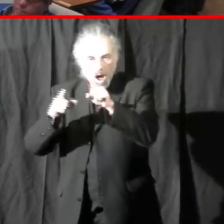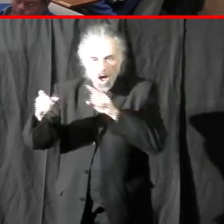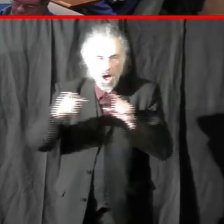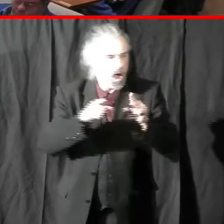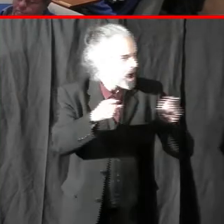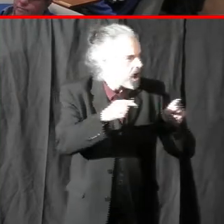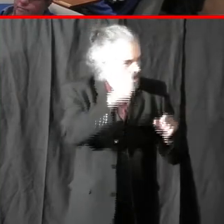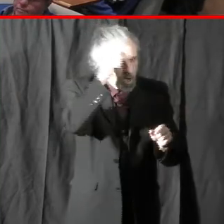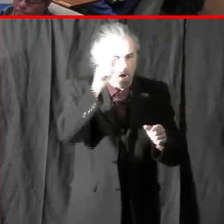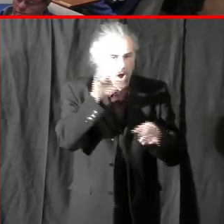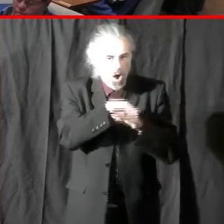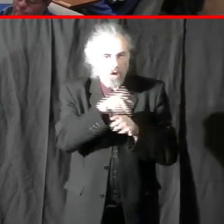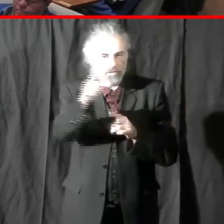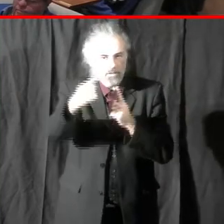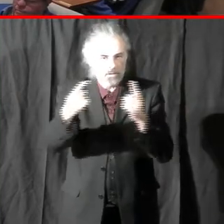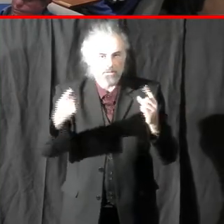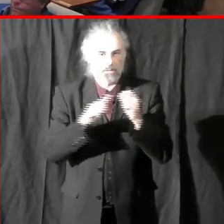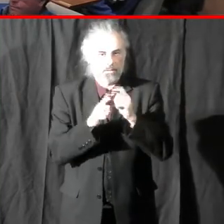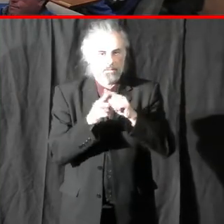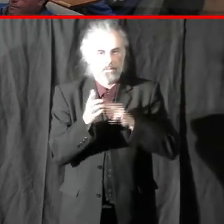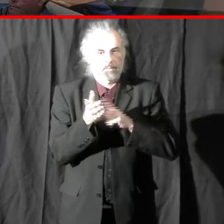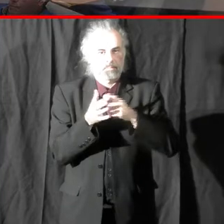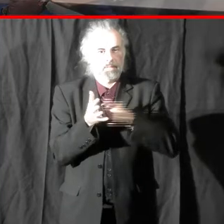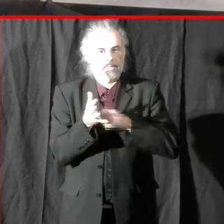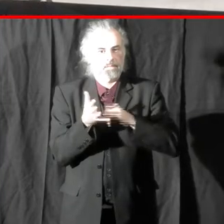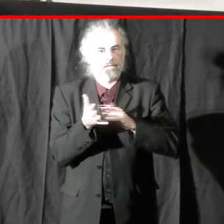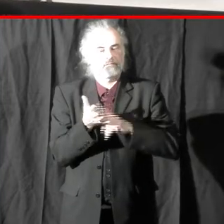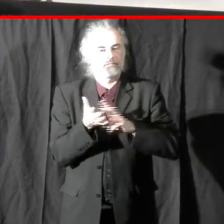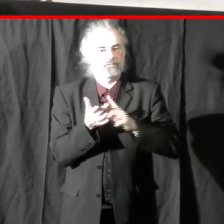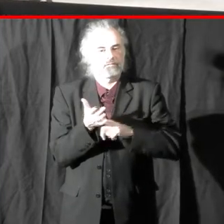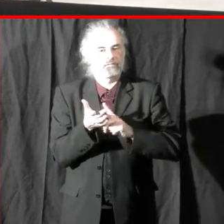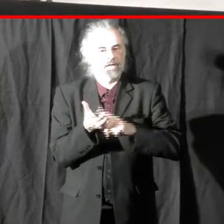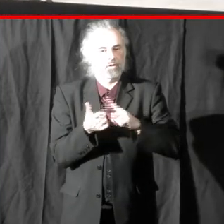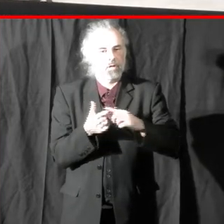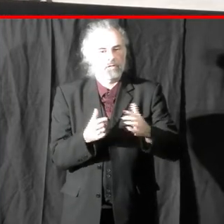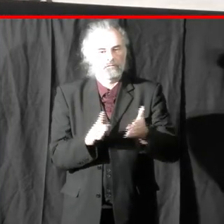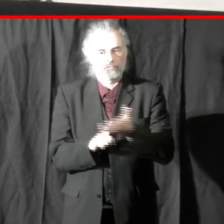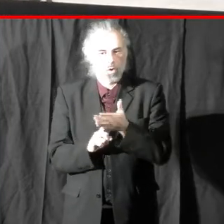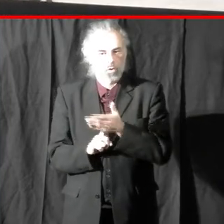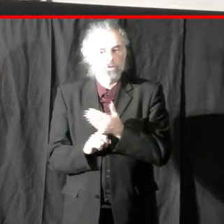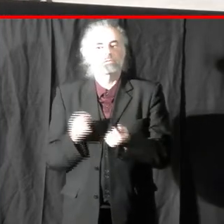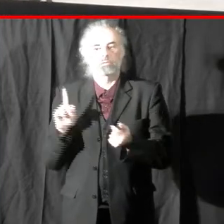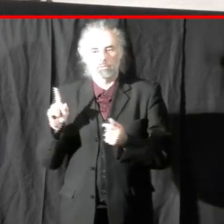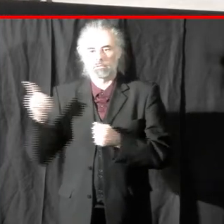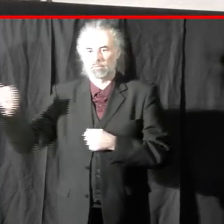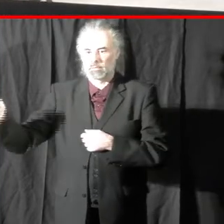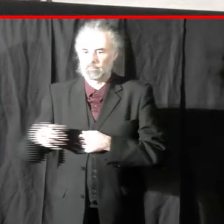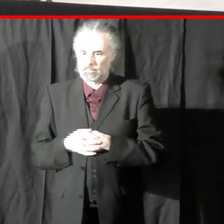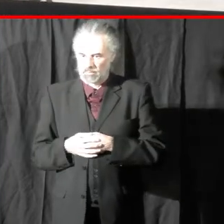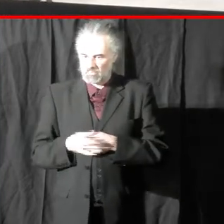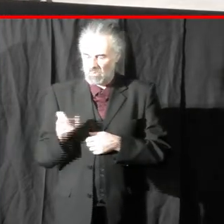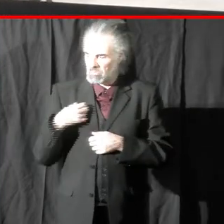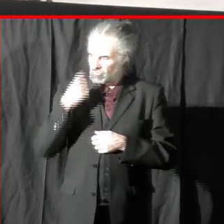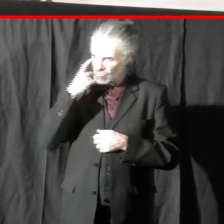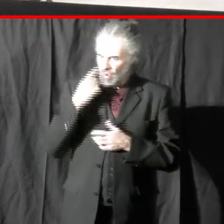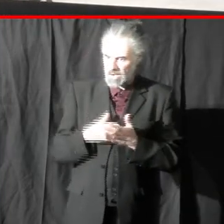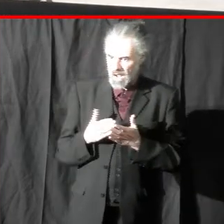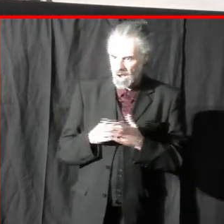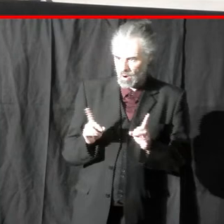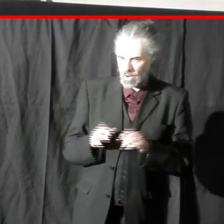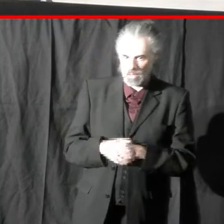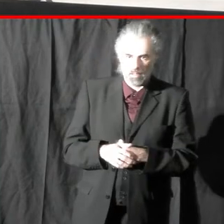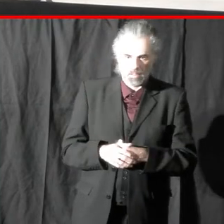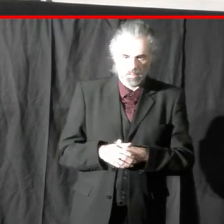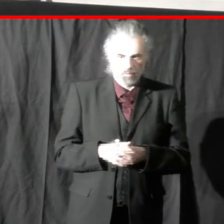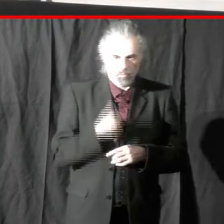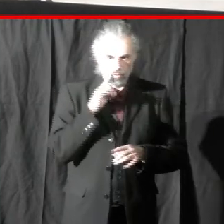etc. Great. Okay. Thank you. So what we might try is